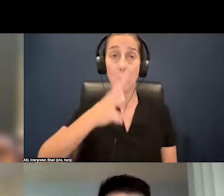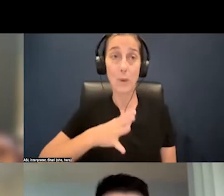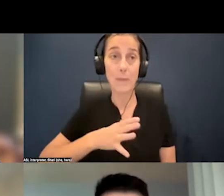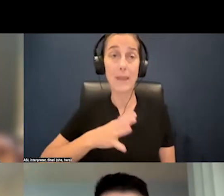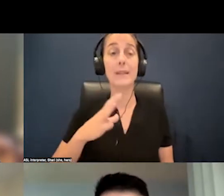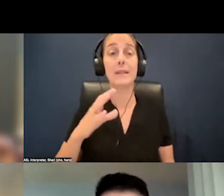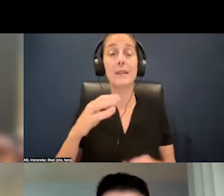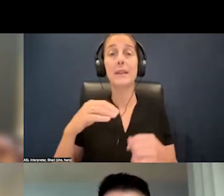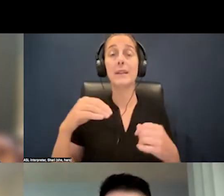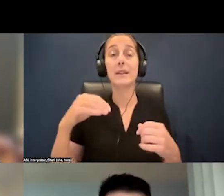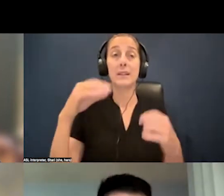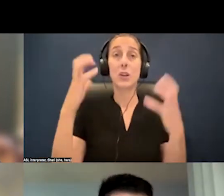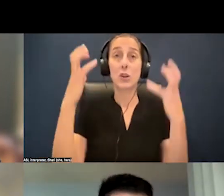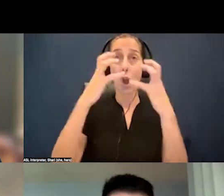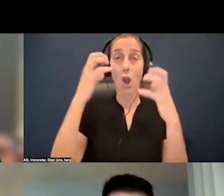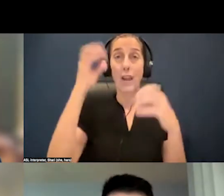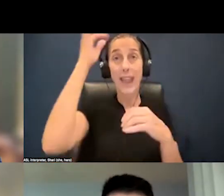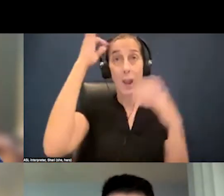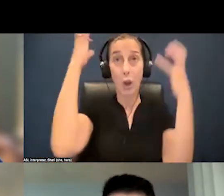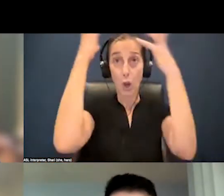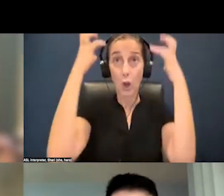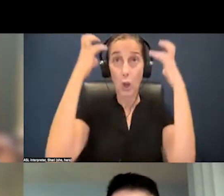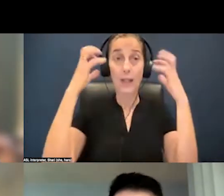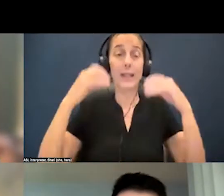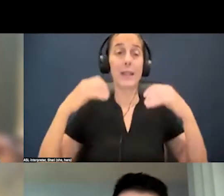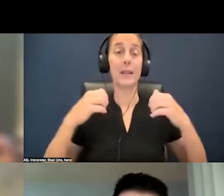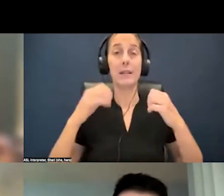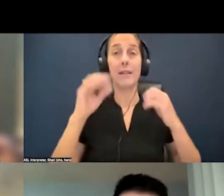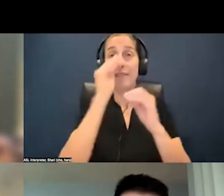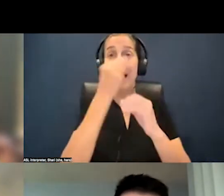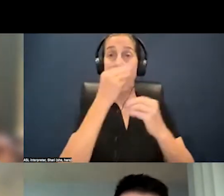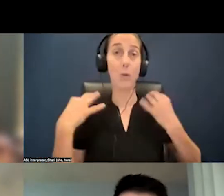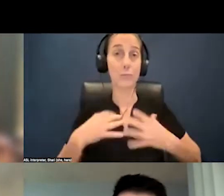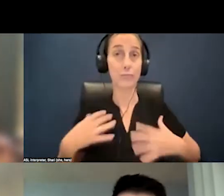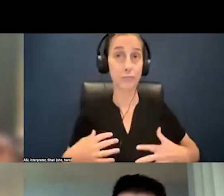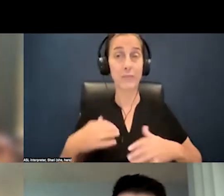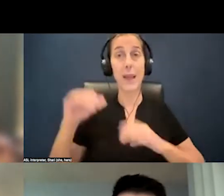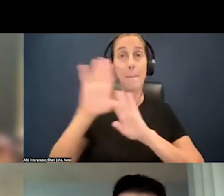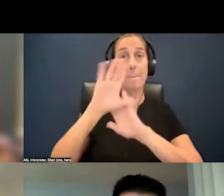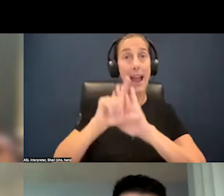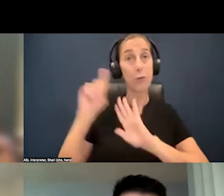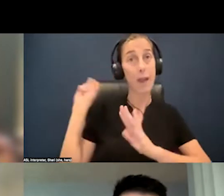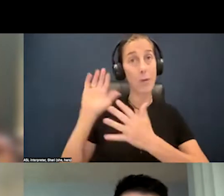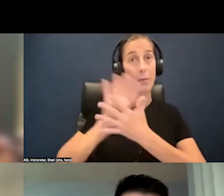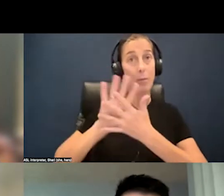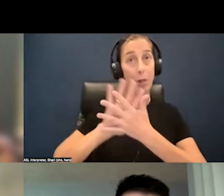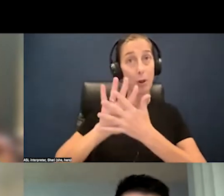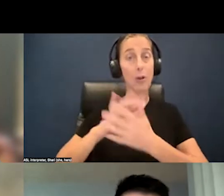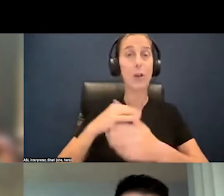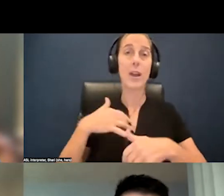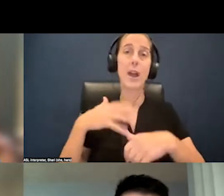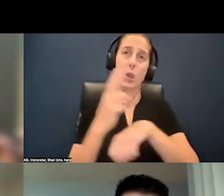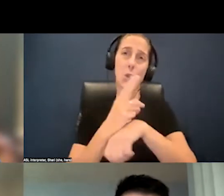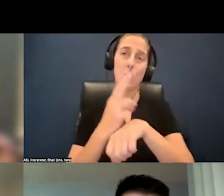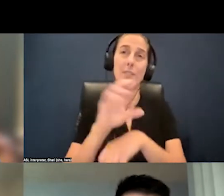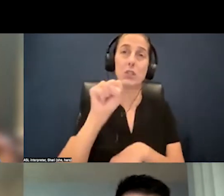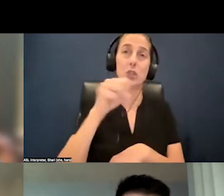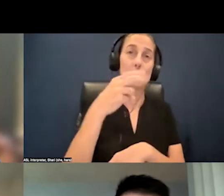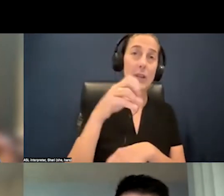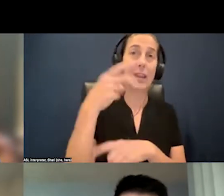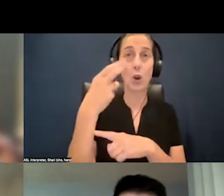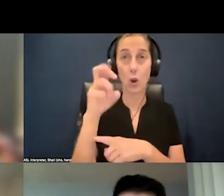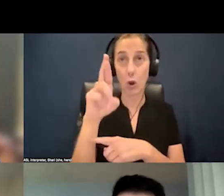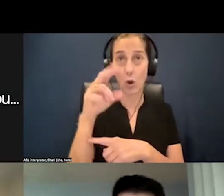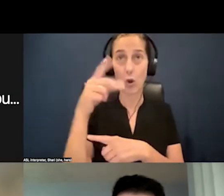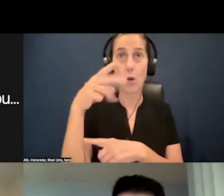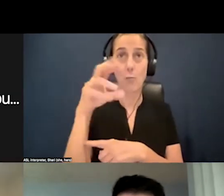dark floral top, and my background is blurred. I use she, her pronouns, and I am a community health worker at the